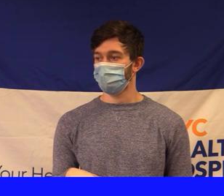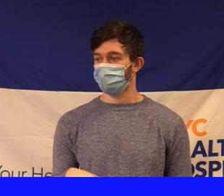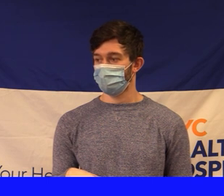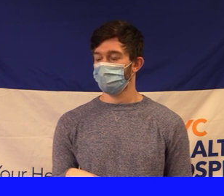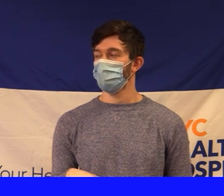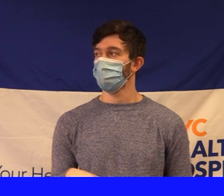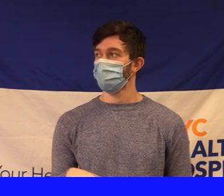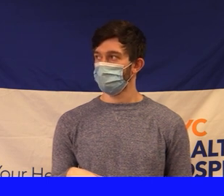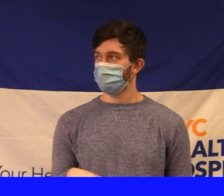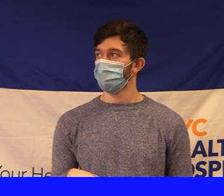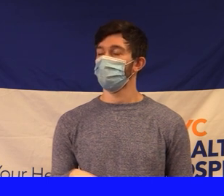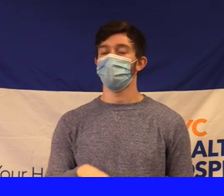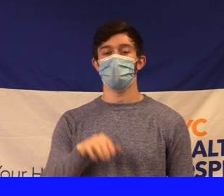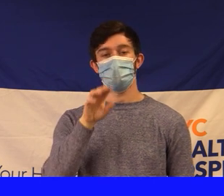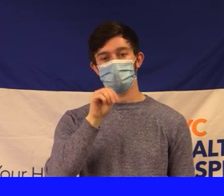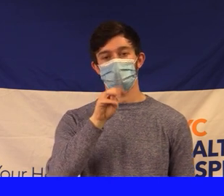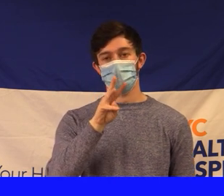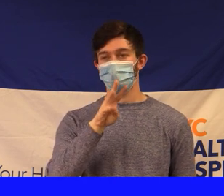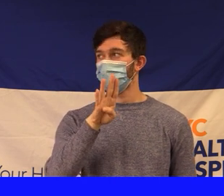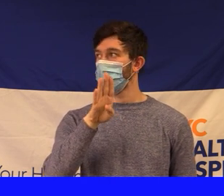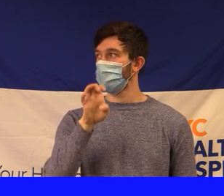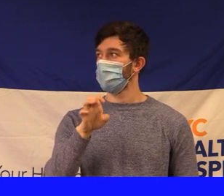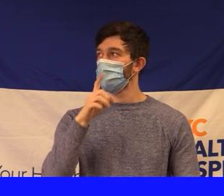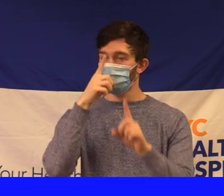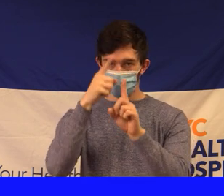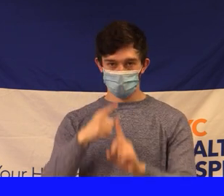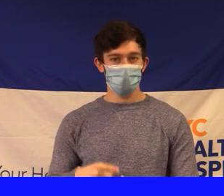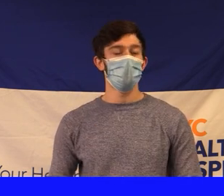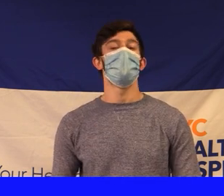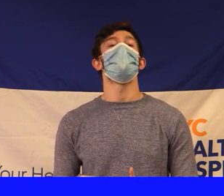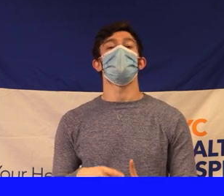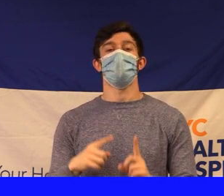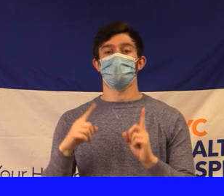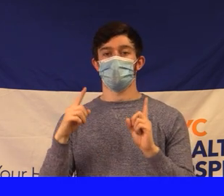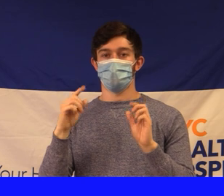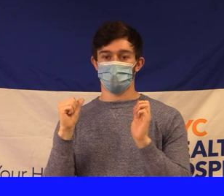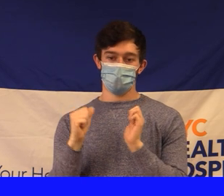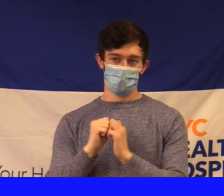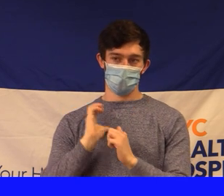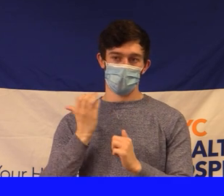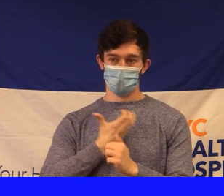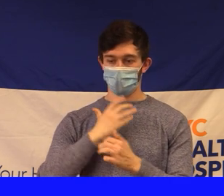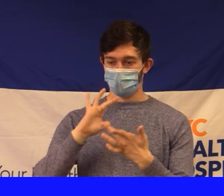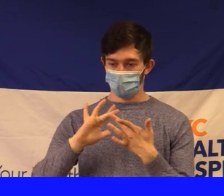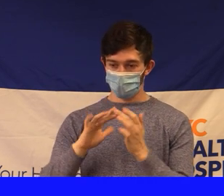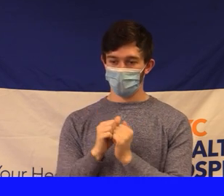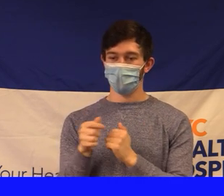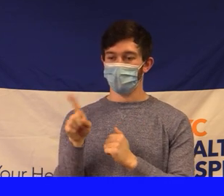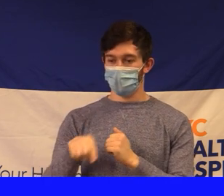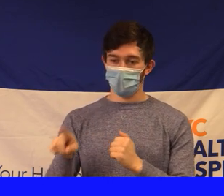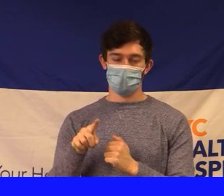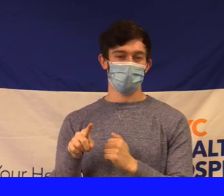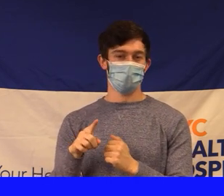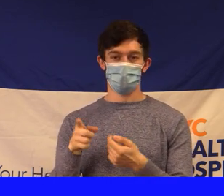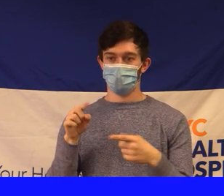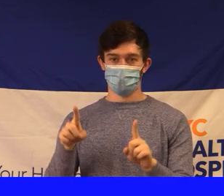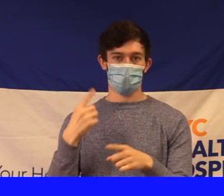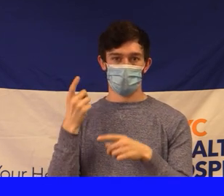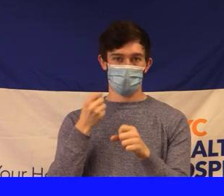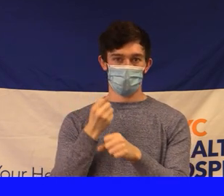MWBE goals. With this extension and, you know, just with our contact with them over the intervening year and a